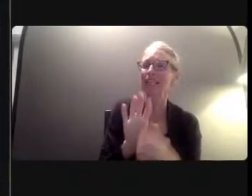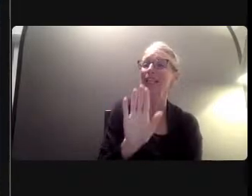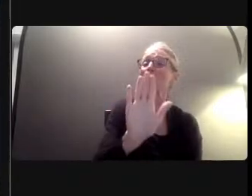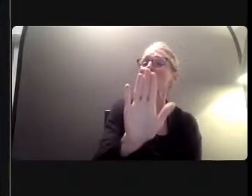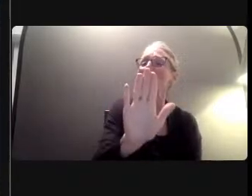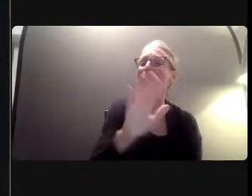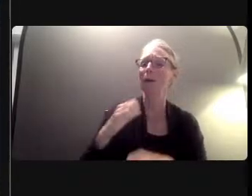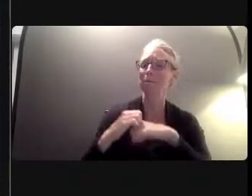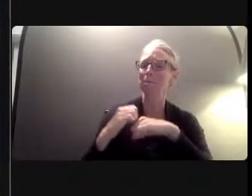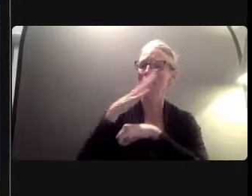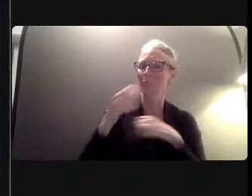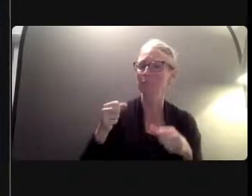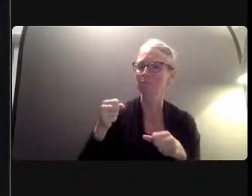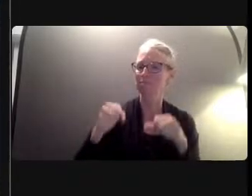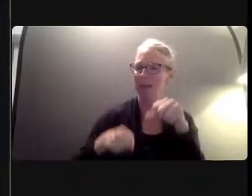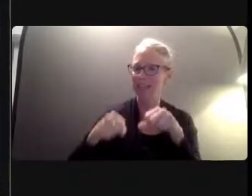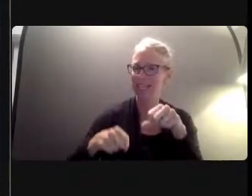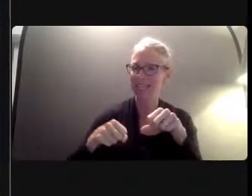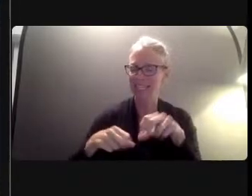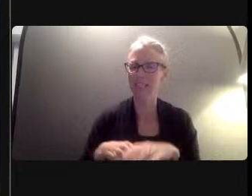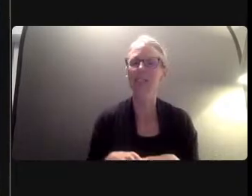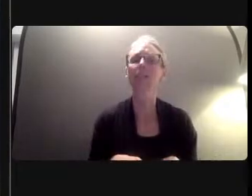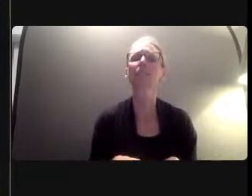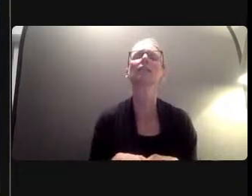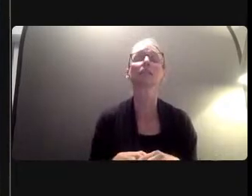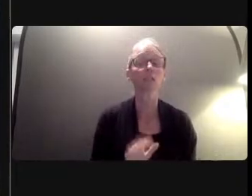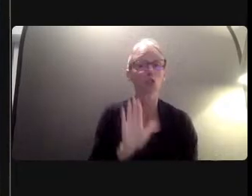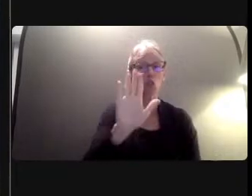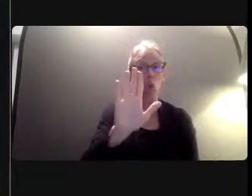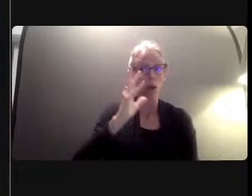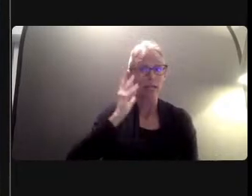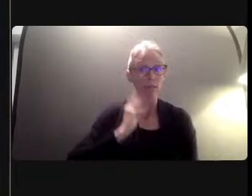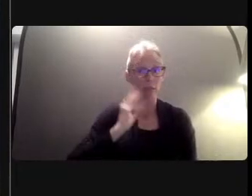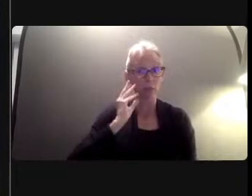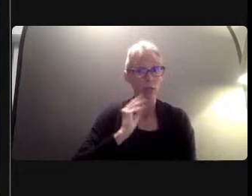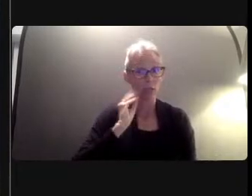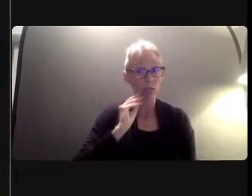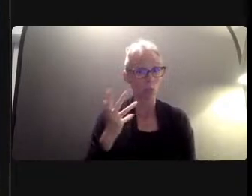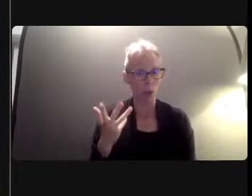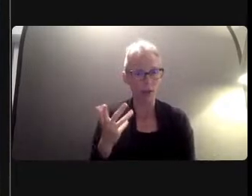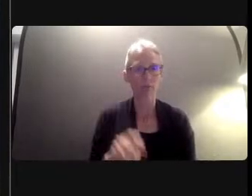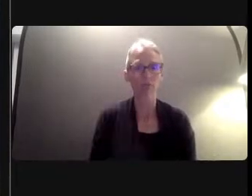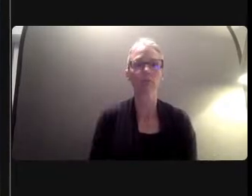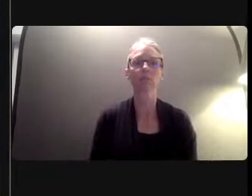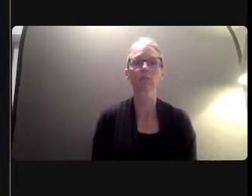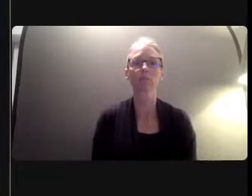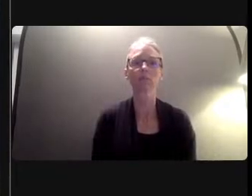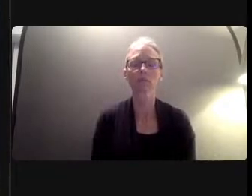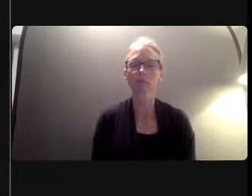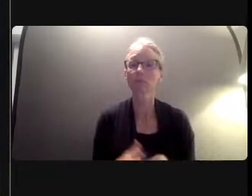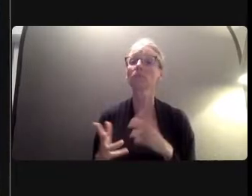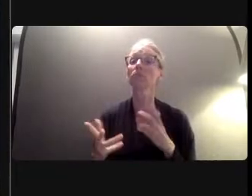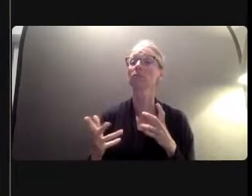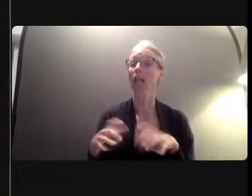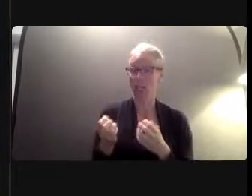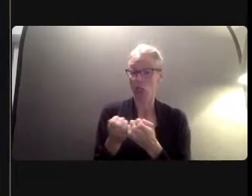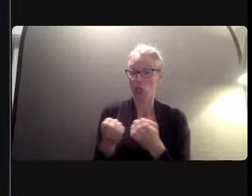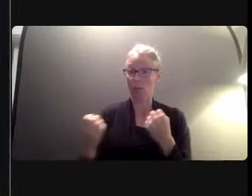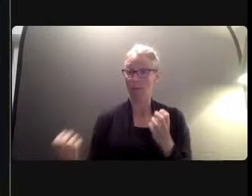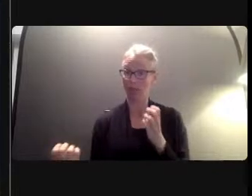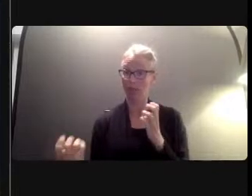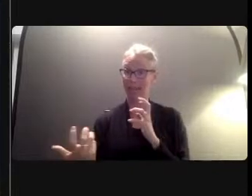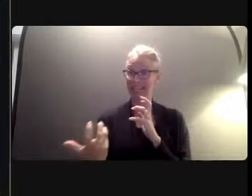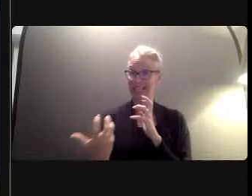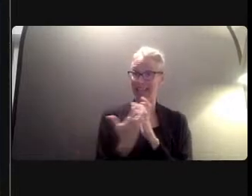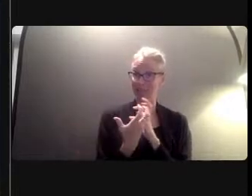experience, do you think multiple people can essentially use the same piece of adaptive equipment?